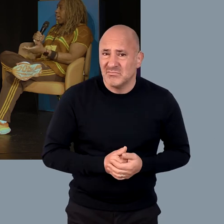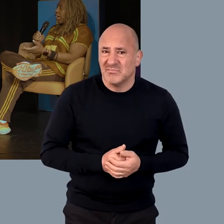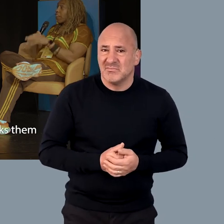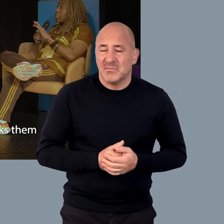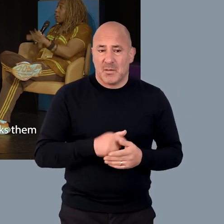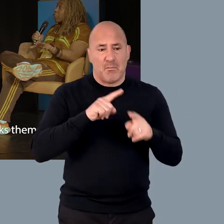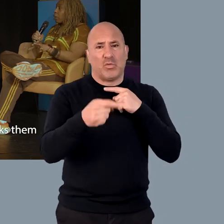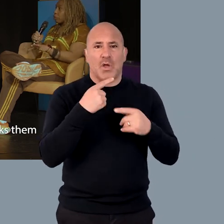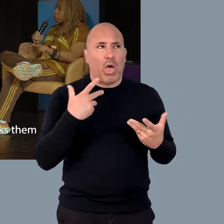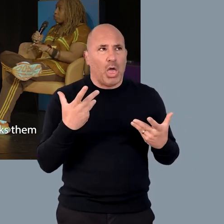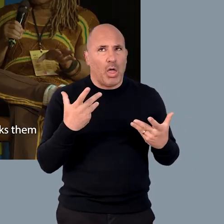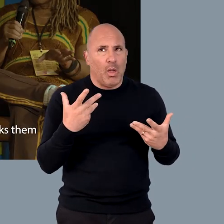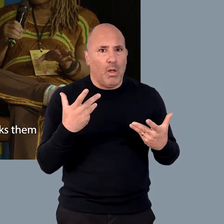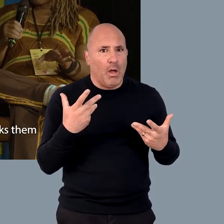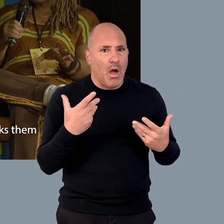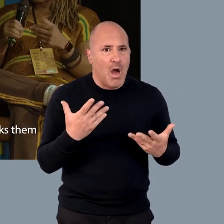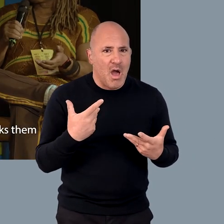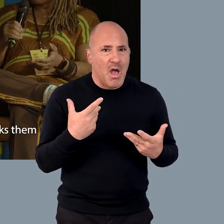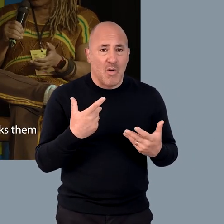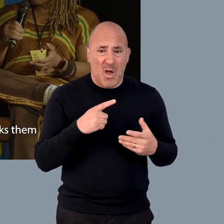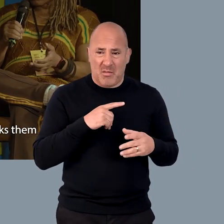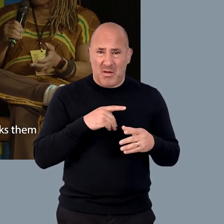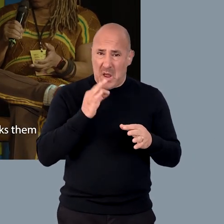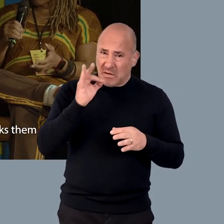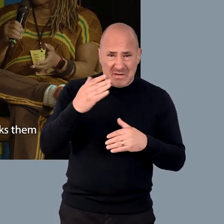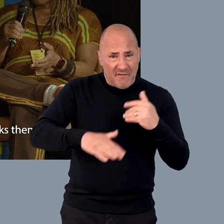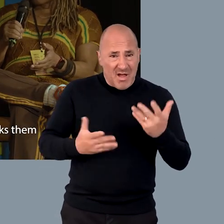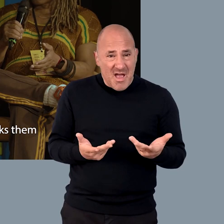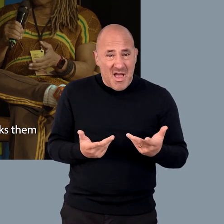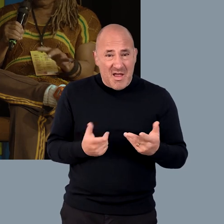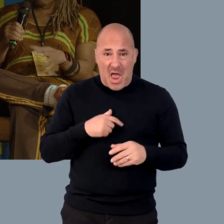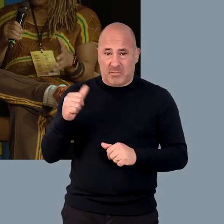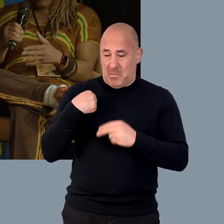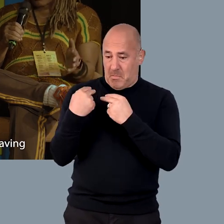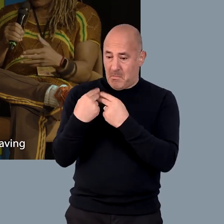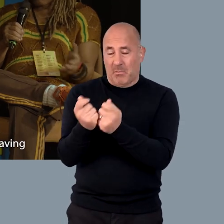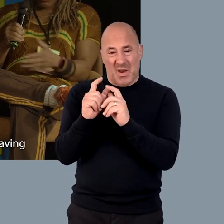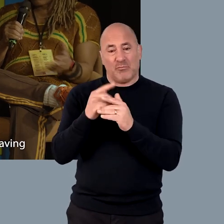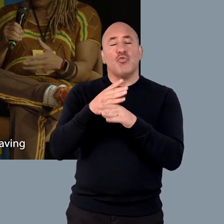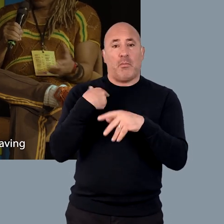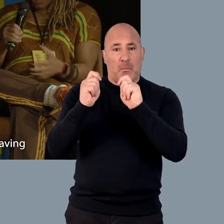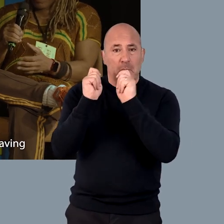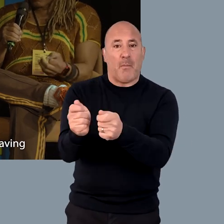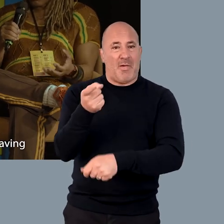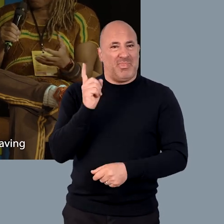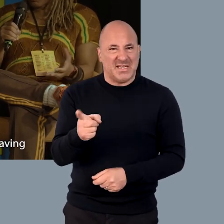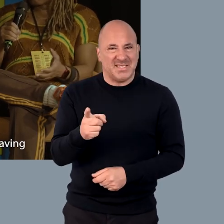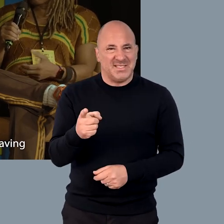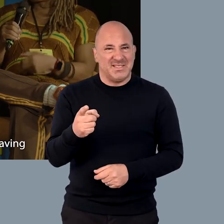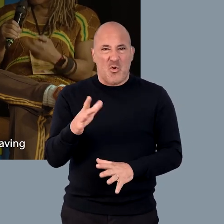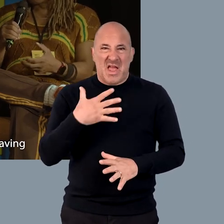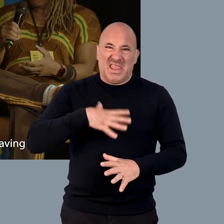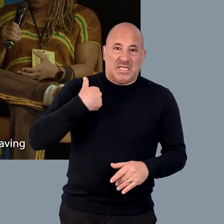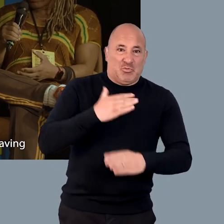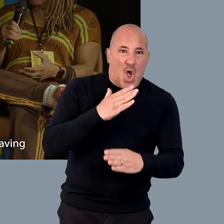you like to play and they never know? Because no one ever asks them that they're supposed to just Is that whatever jobs going just like